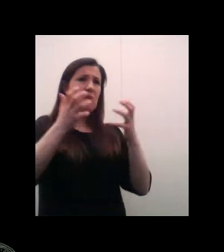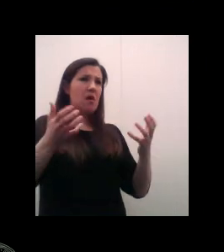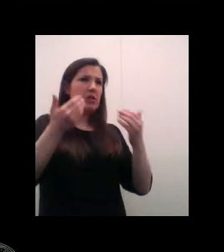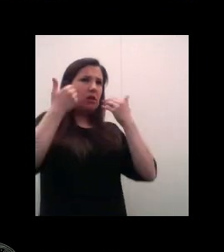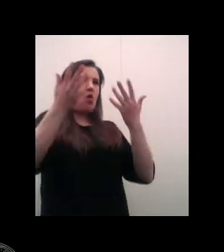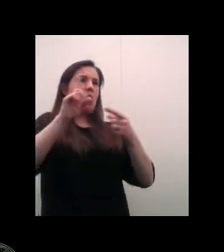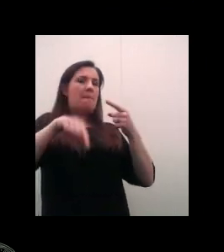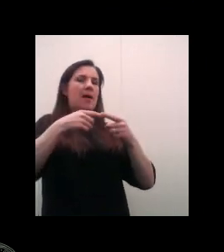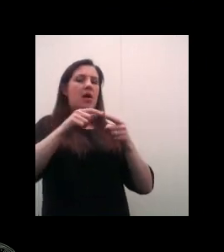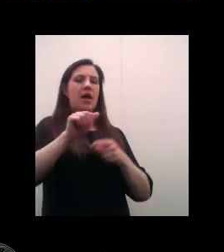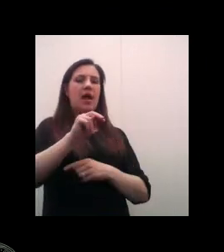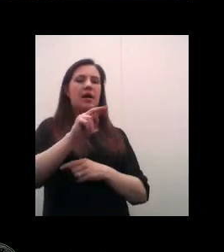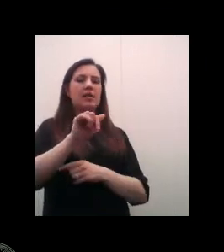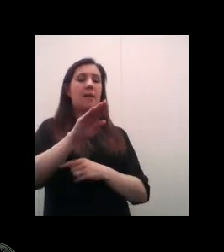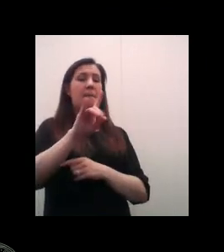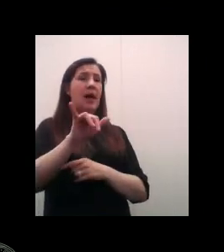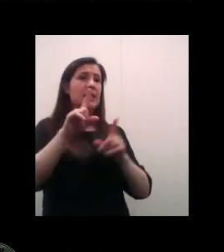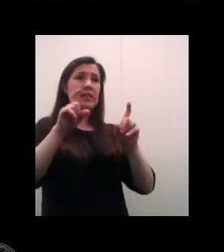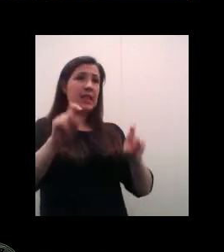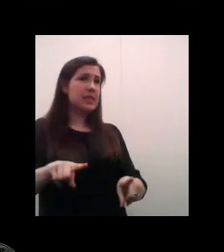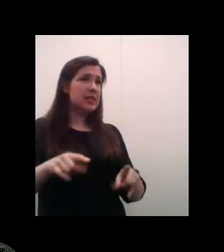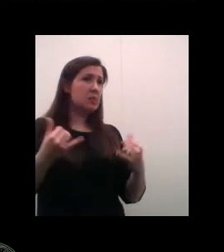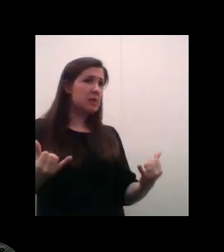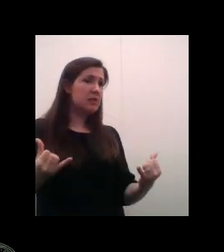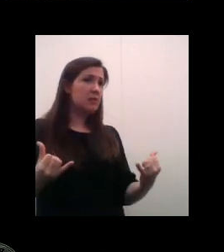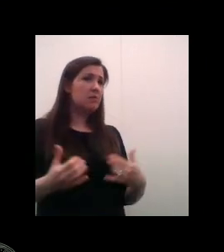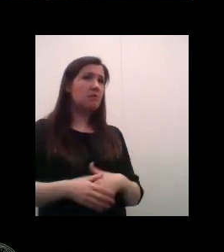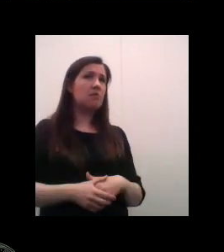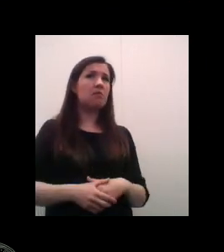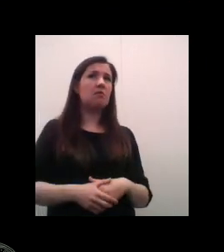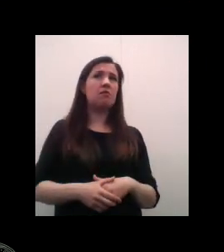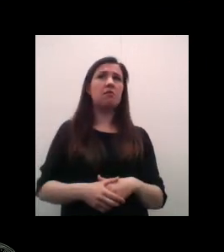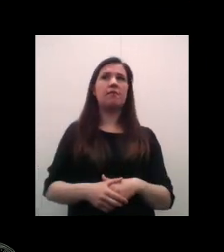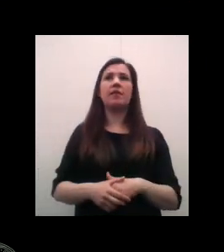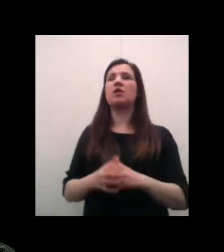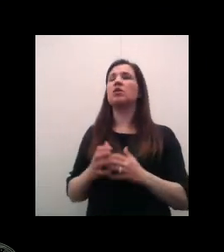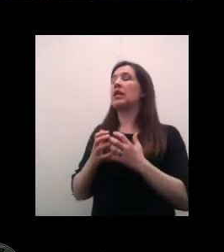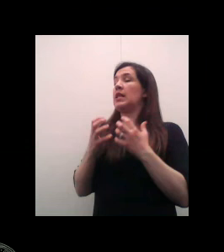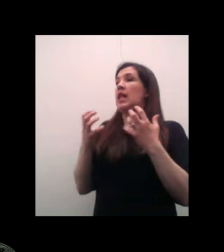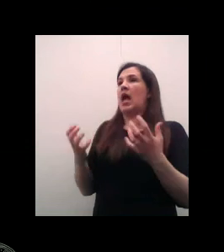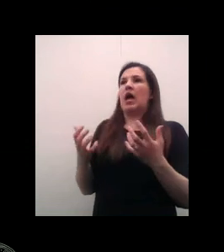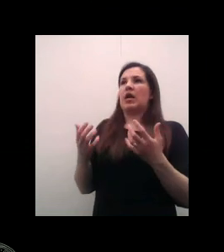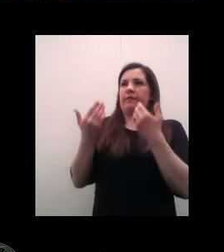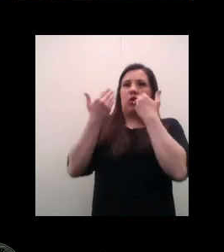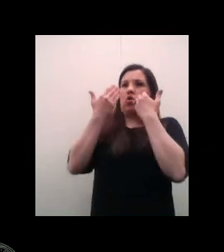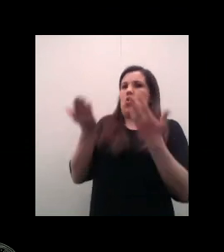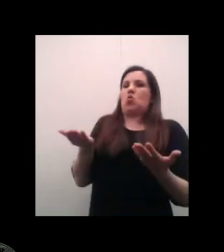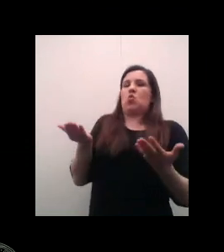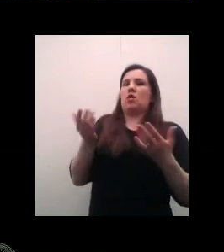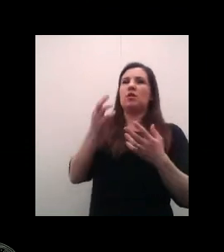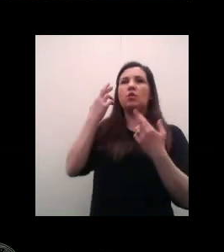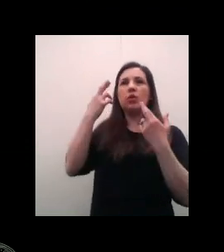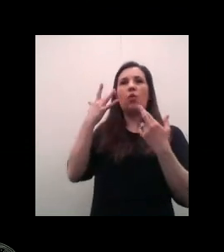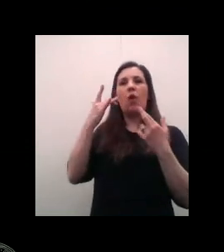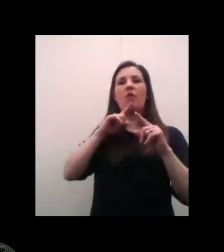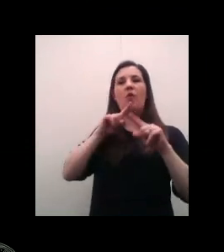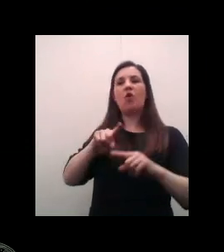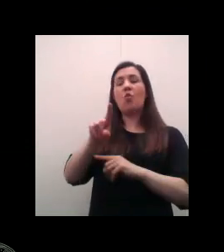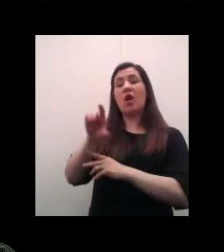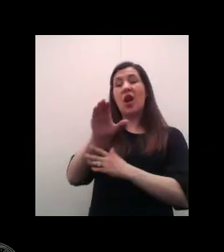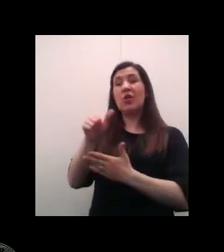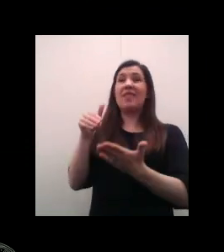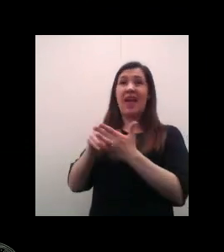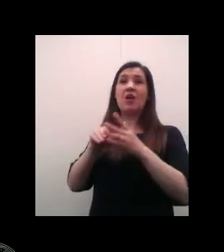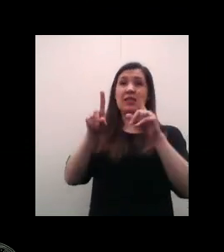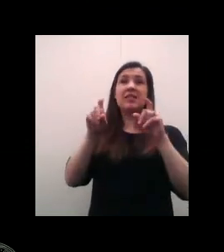unknown about the antibody testing at this point in time? There's a lot unknown, that's for certain. There's a reason why we've ordered 100,000